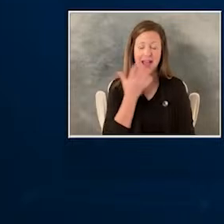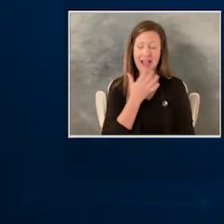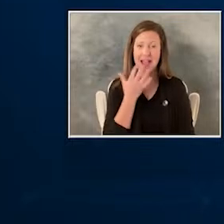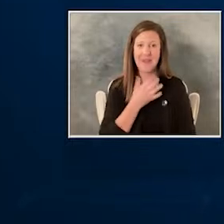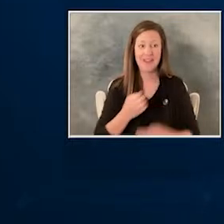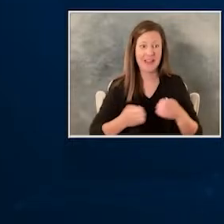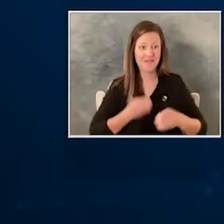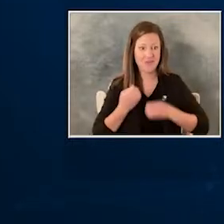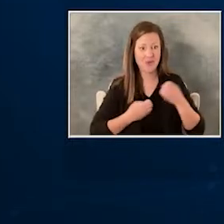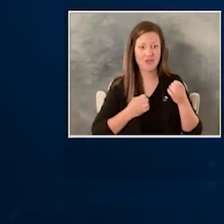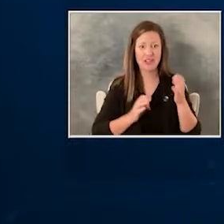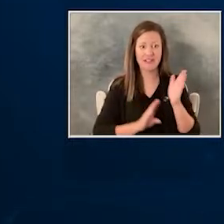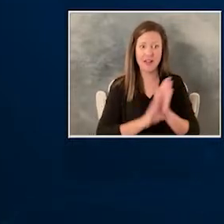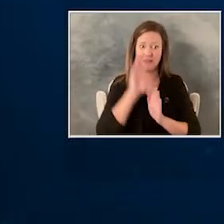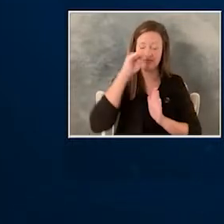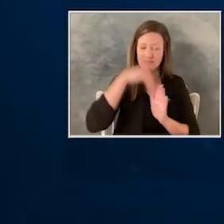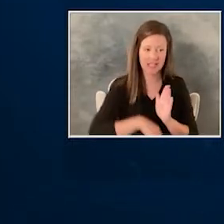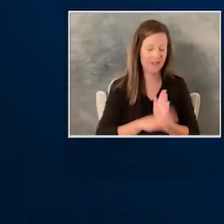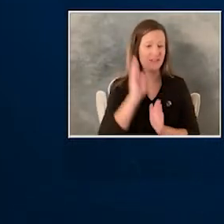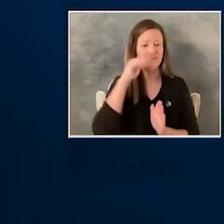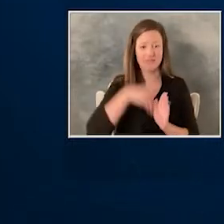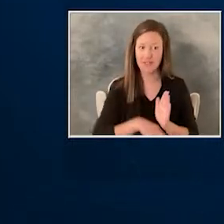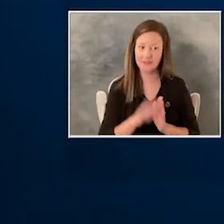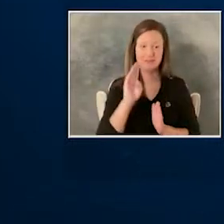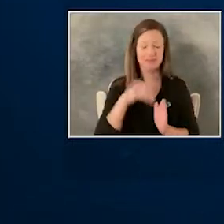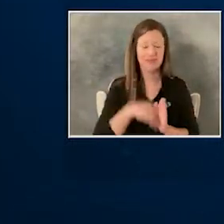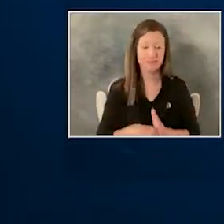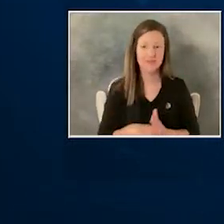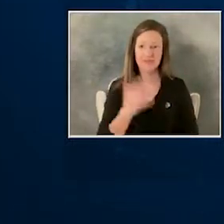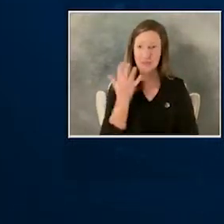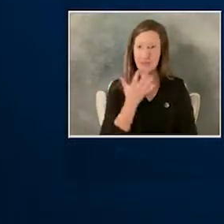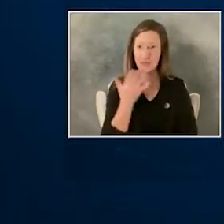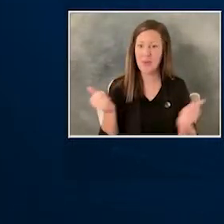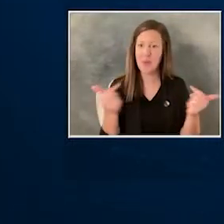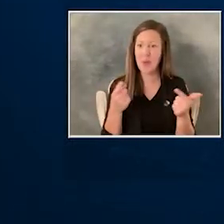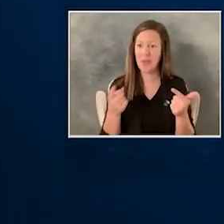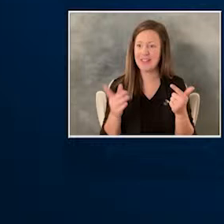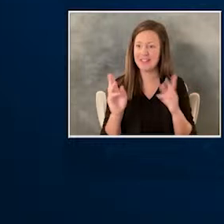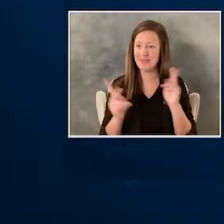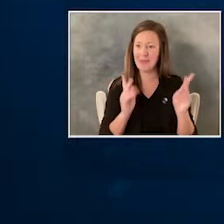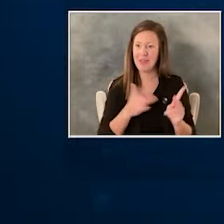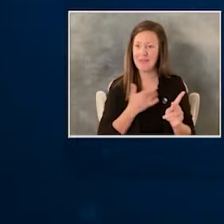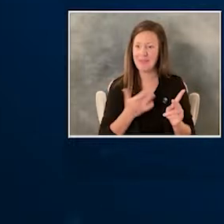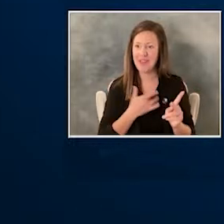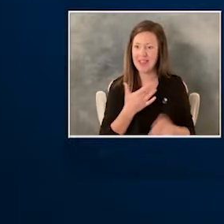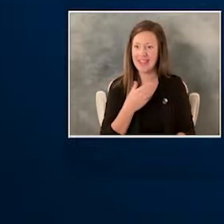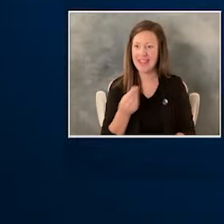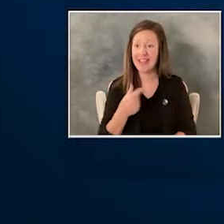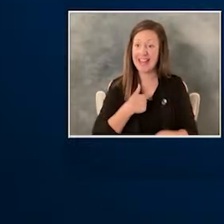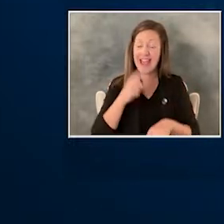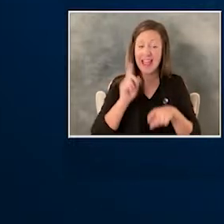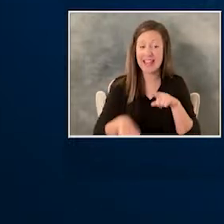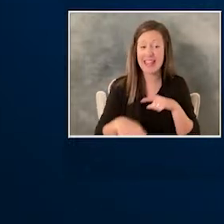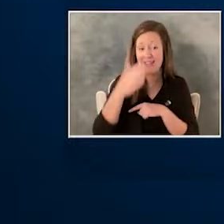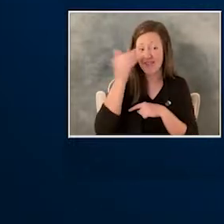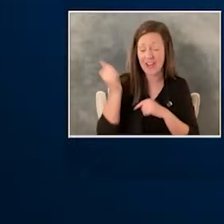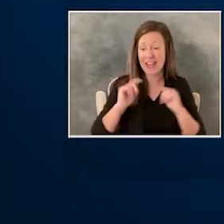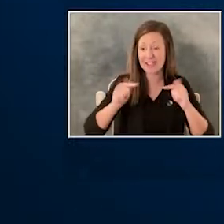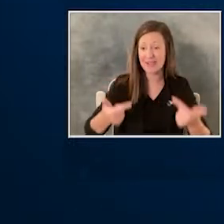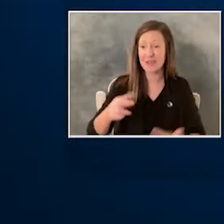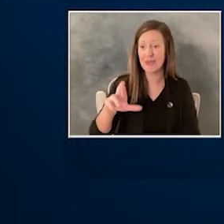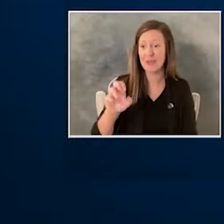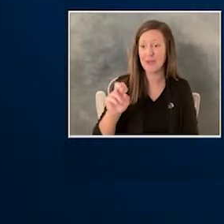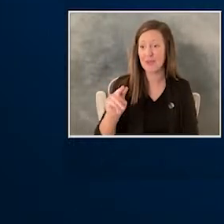of emotions all these people have been feeling. And I can't forget to get to Renee, sweet Renee, who's